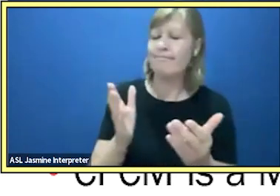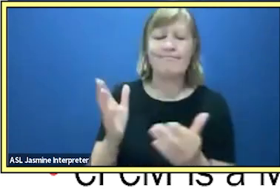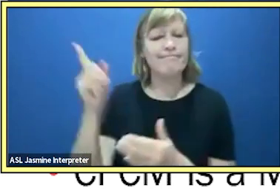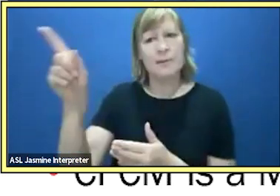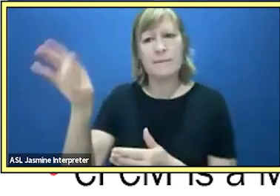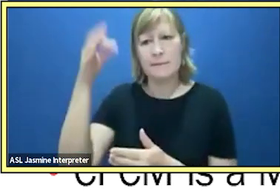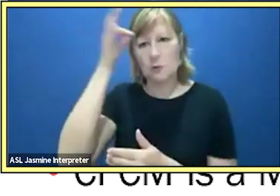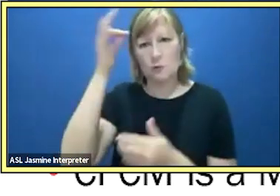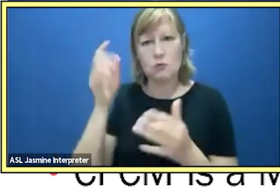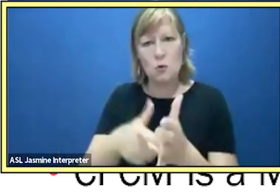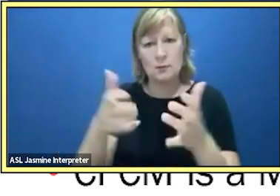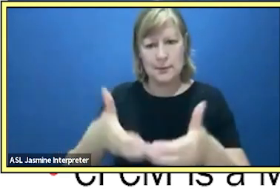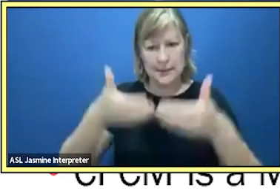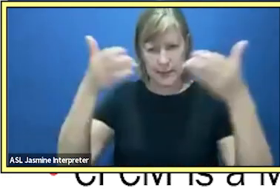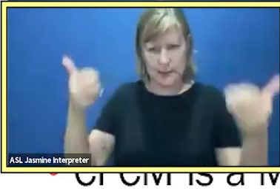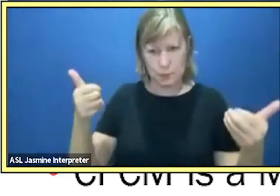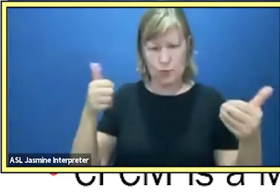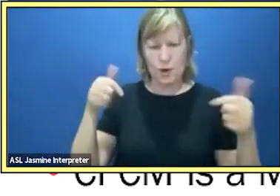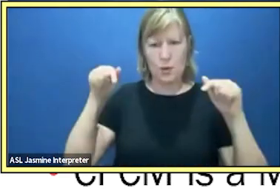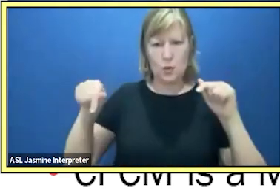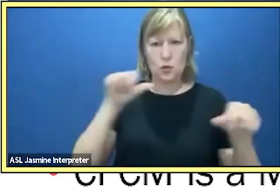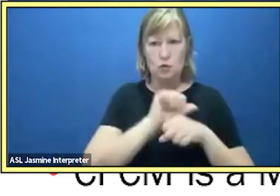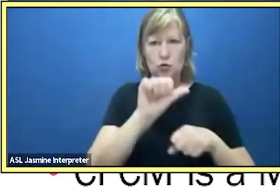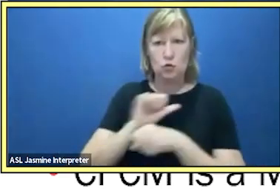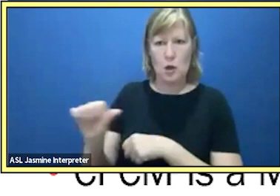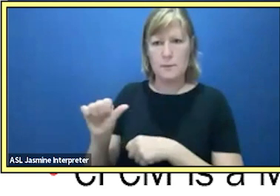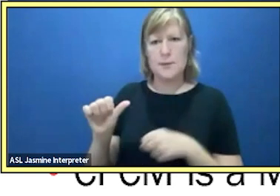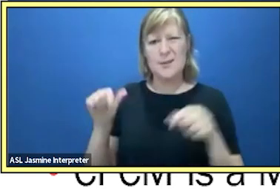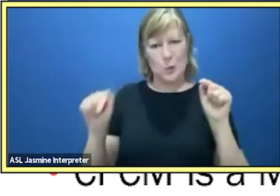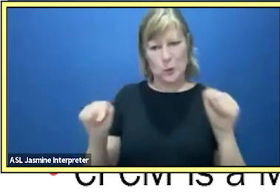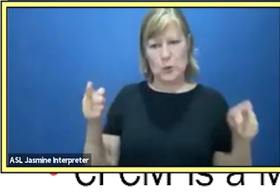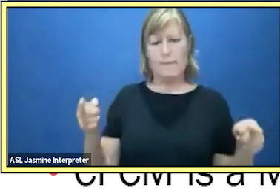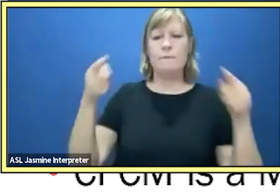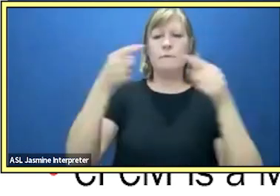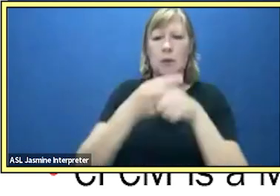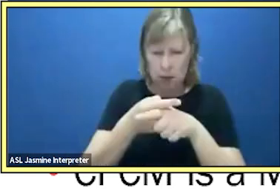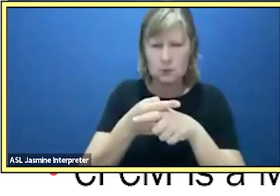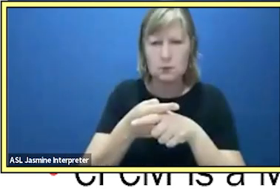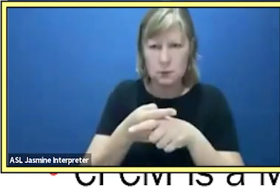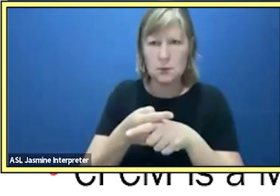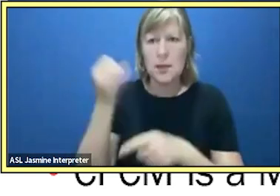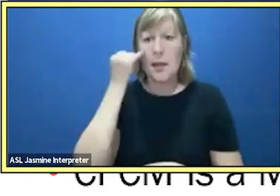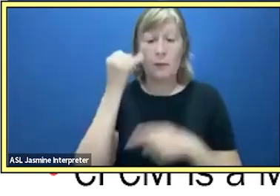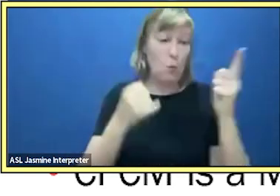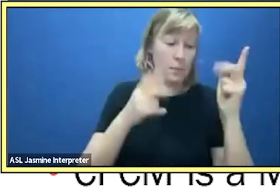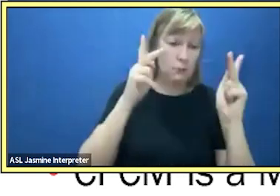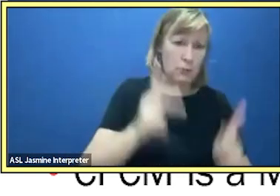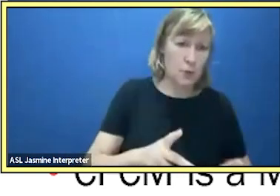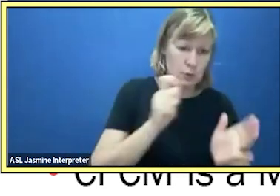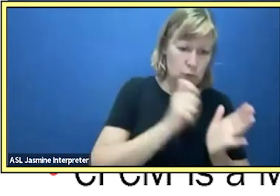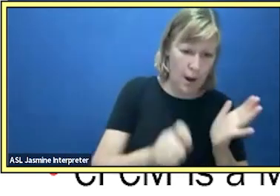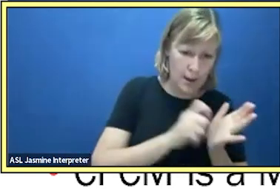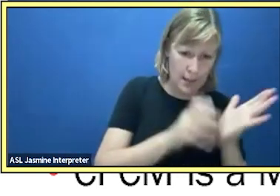that we separate those two functions in case there could potentially be conflict if someone is writing